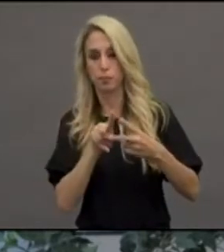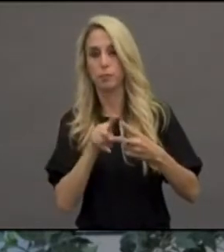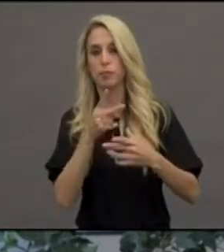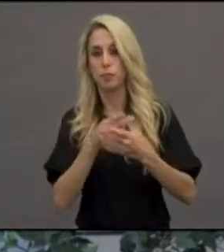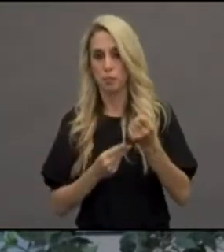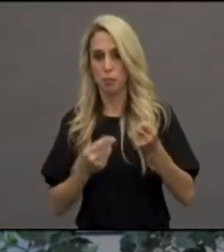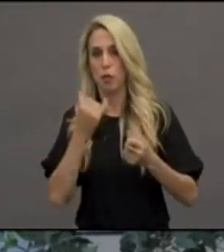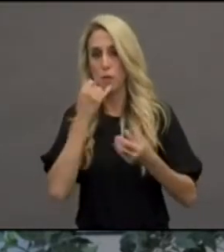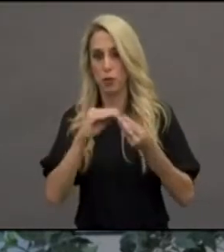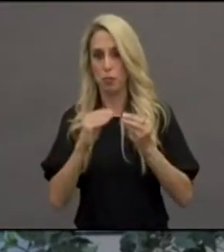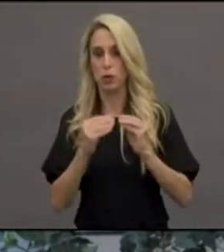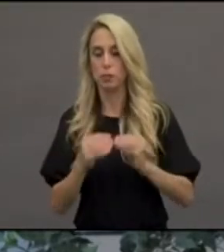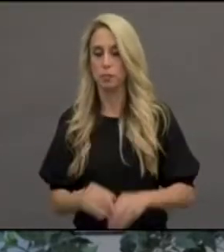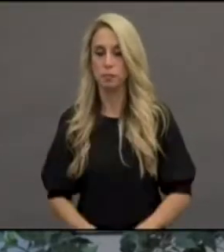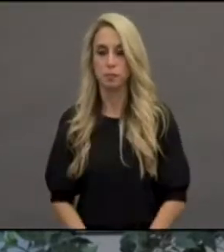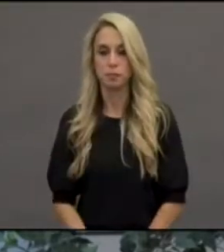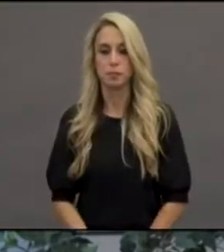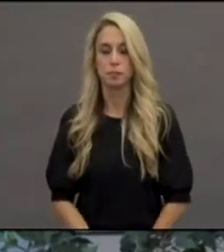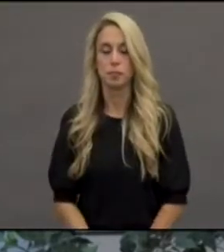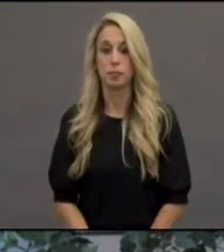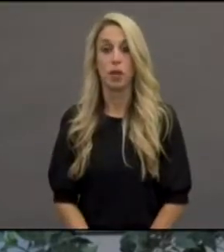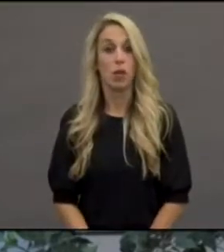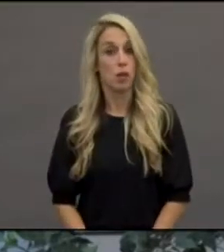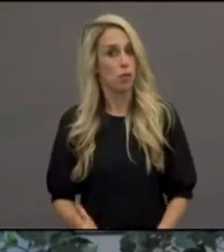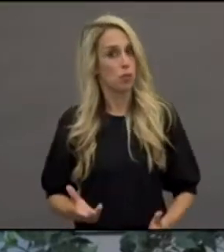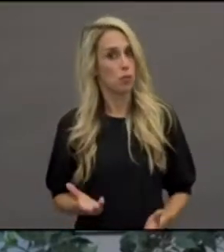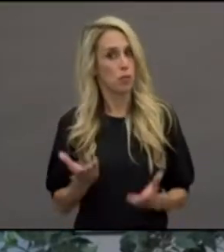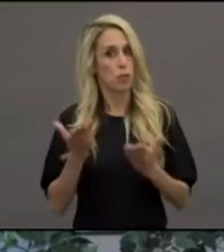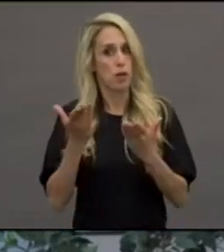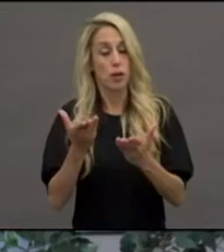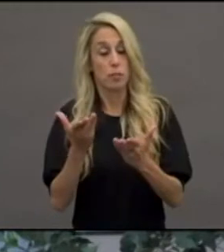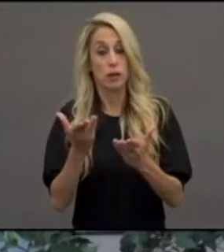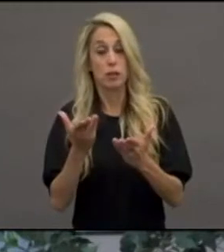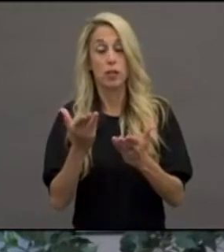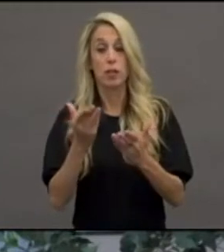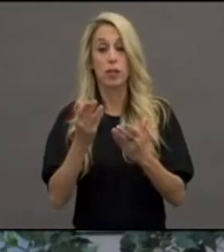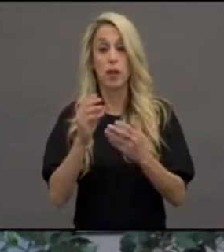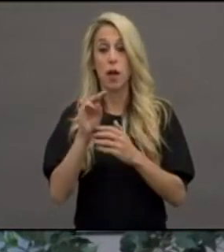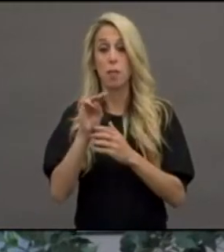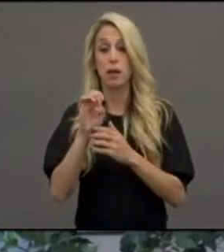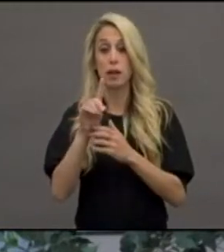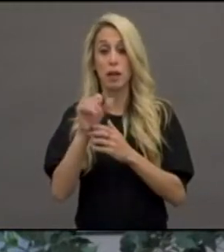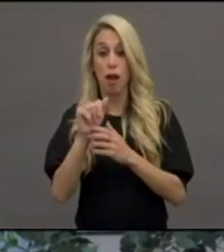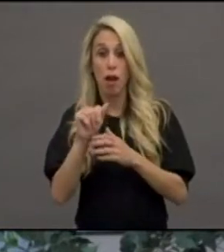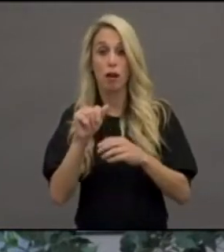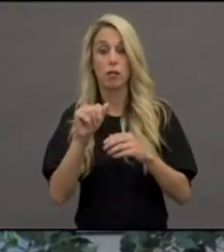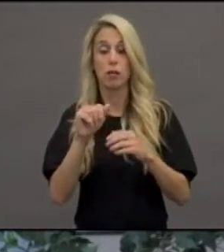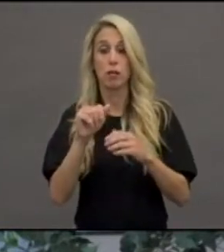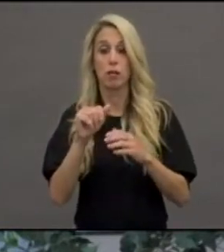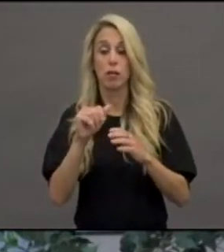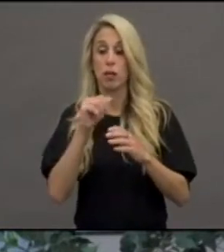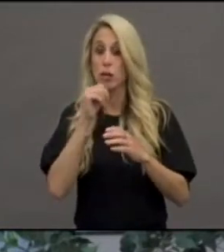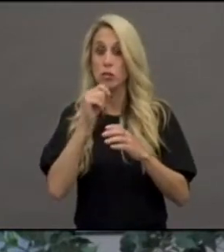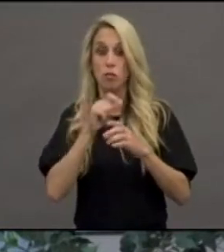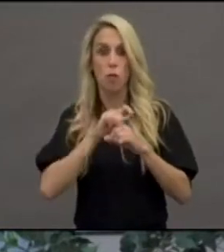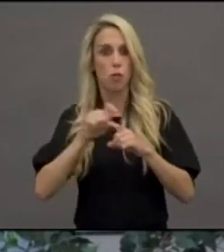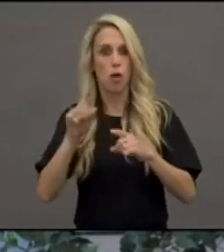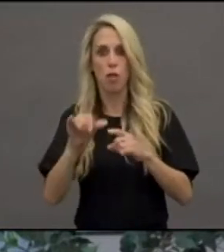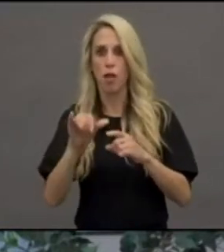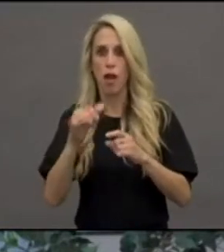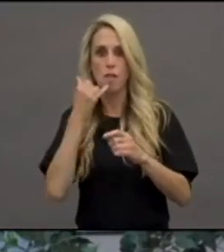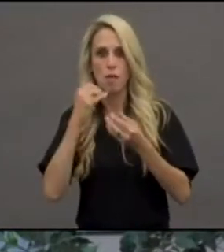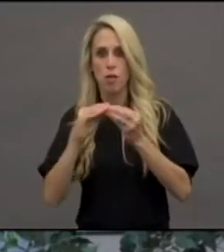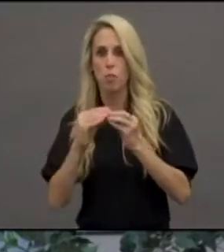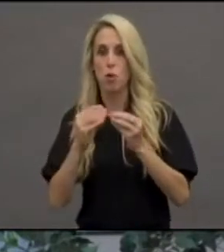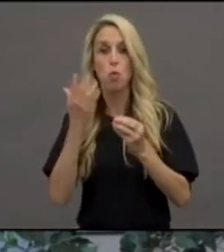669-247-7431, 669-247-7431. We are recommending that the media please don't call that line. We